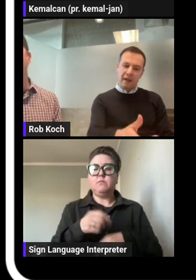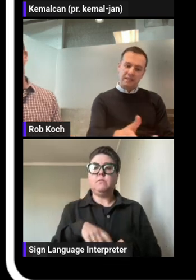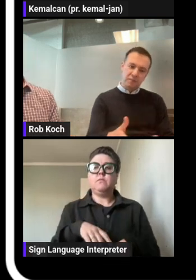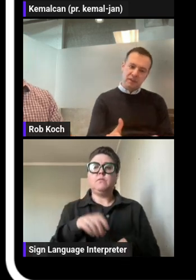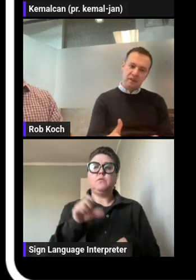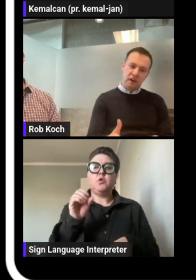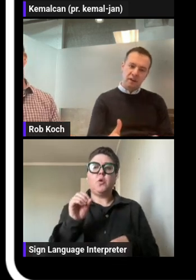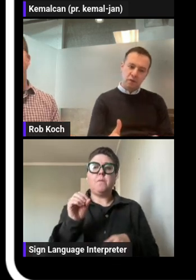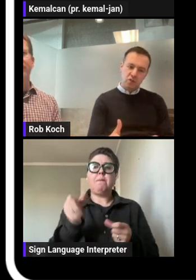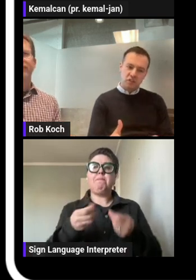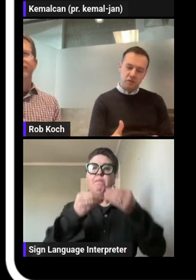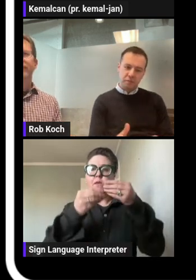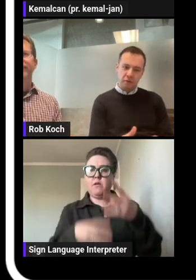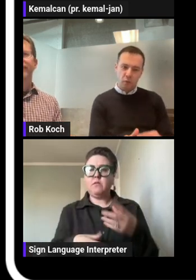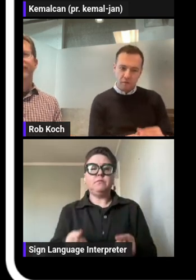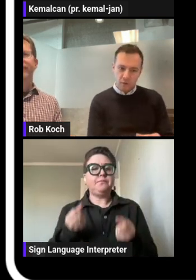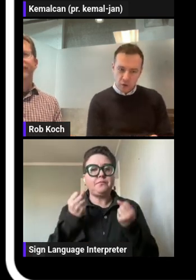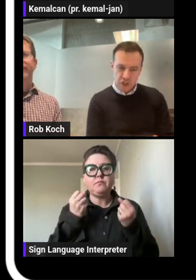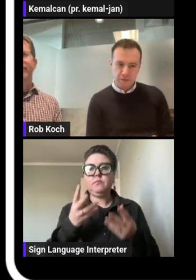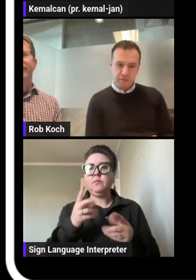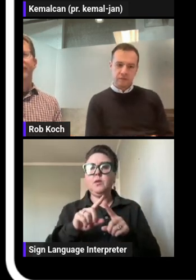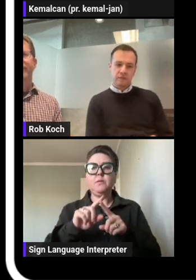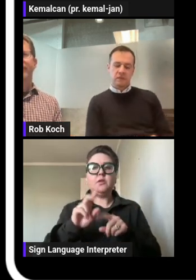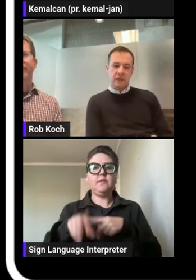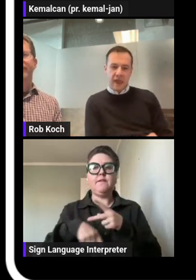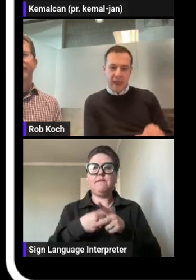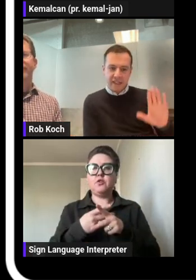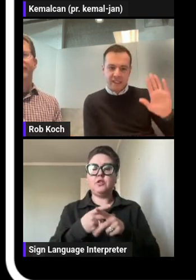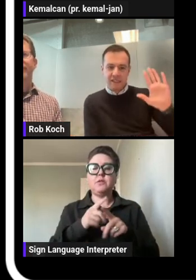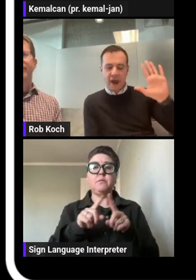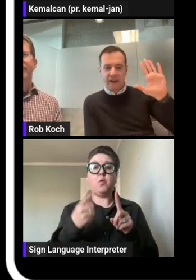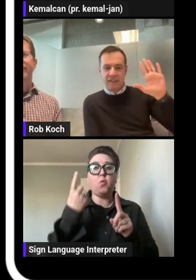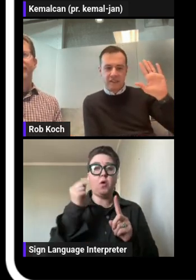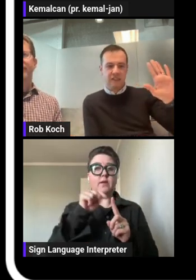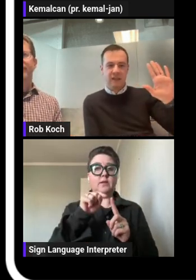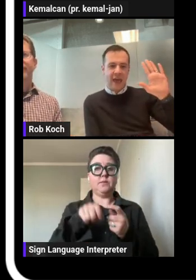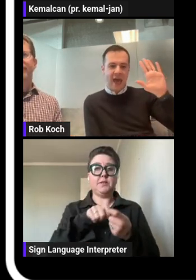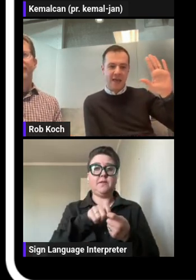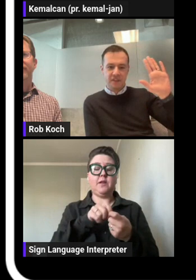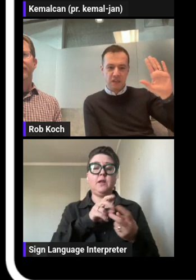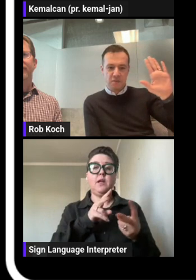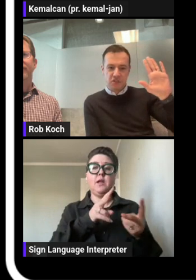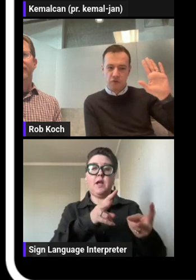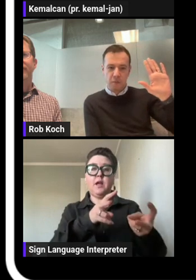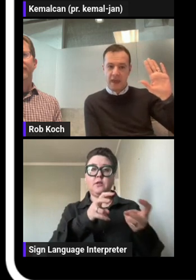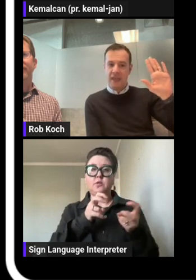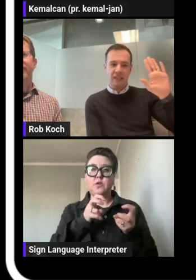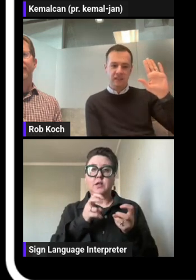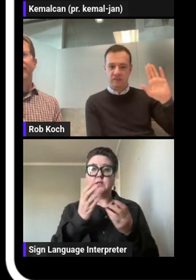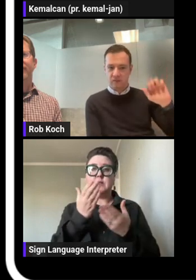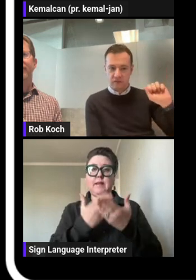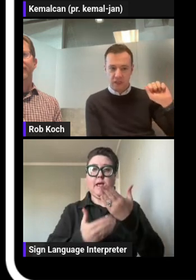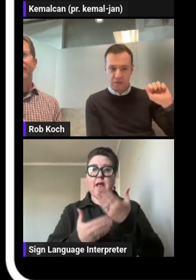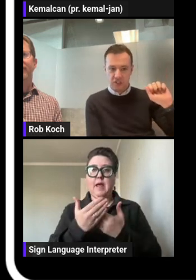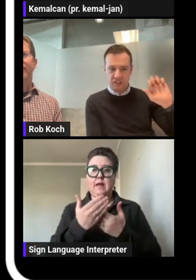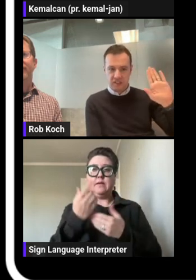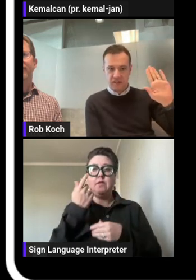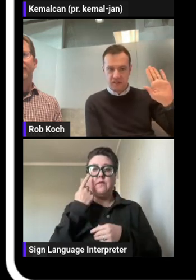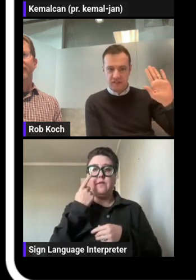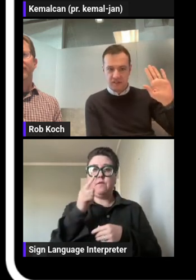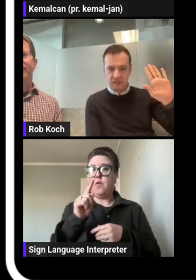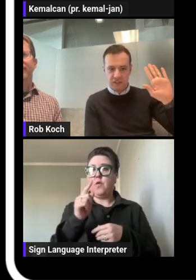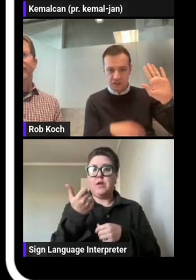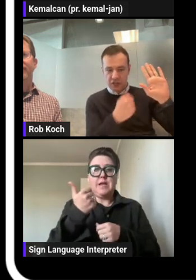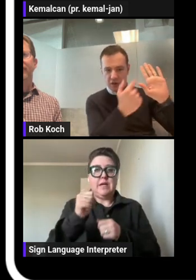There are multiple versions of it, but one version extracts the hand image from any